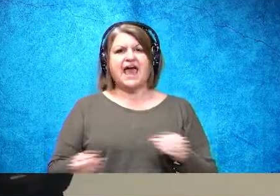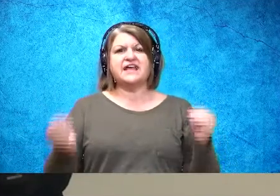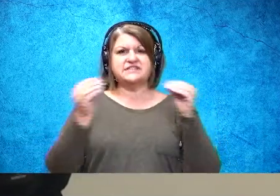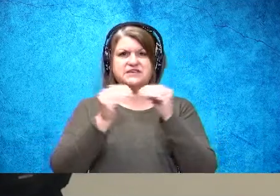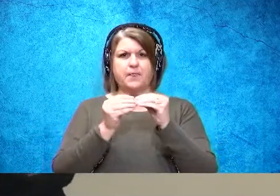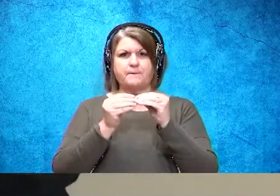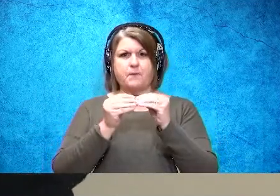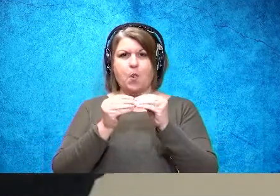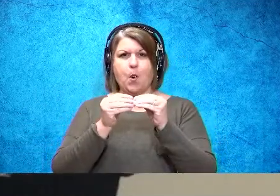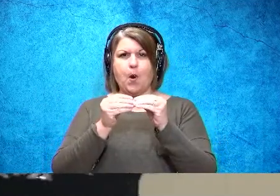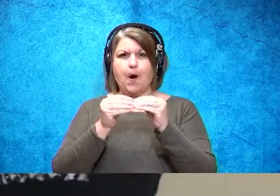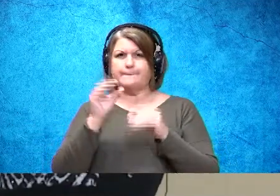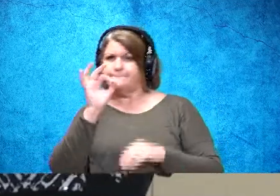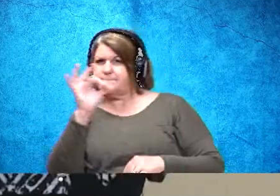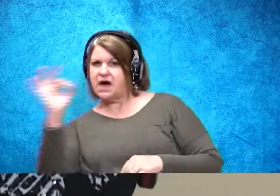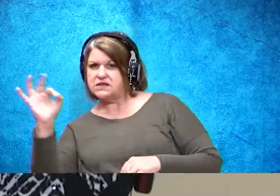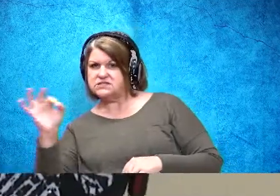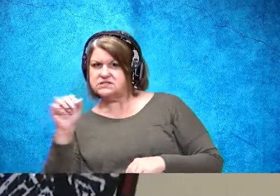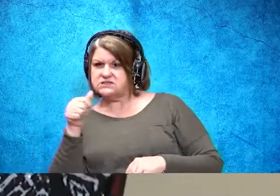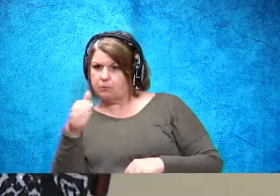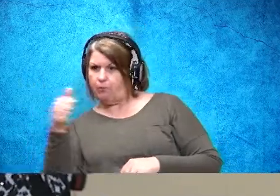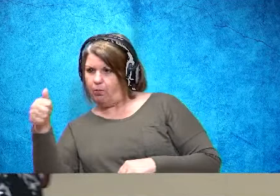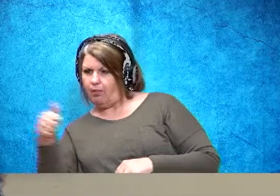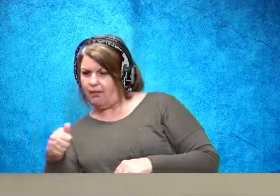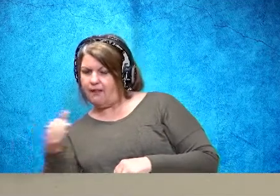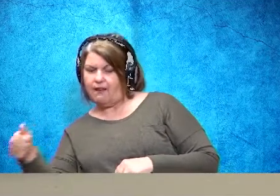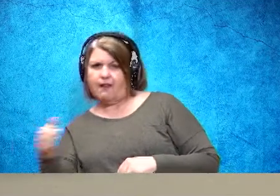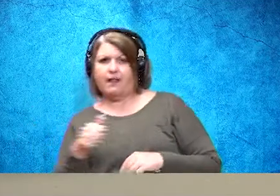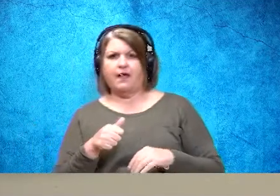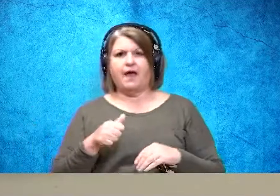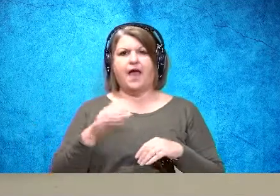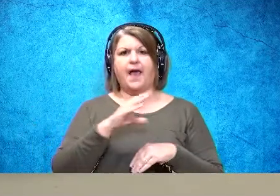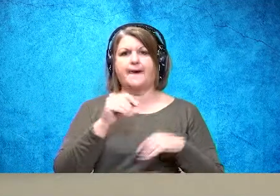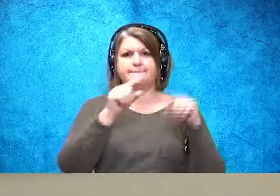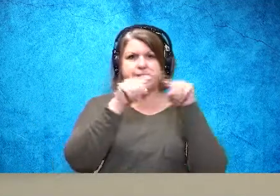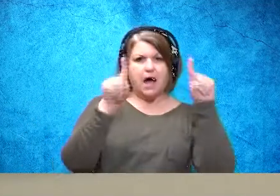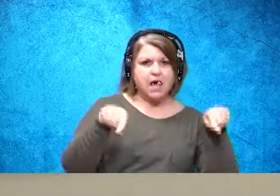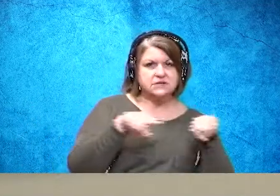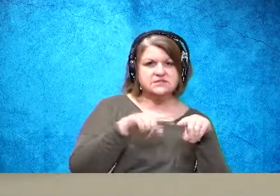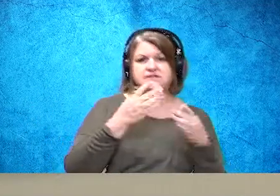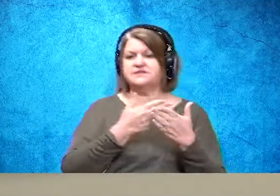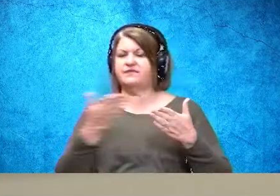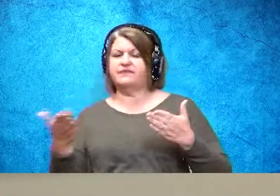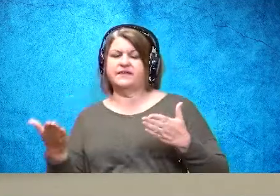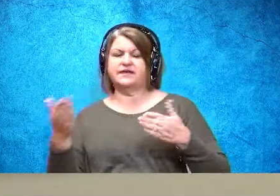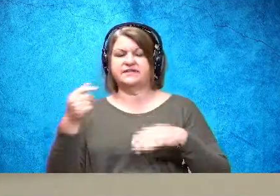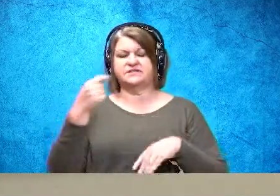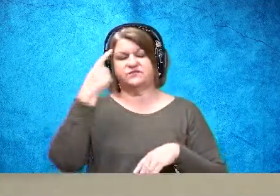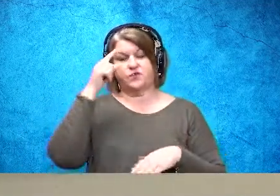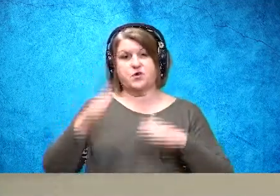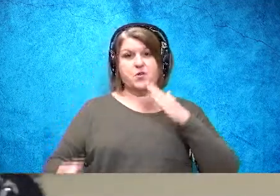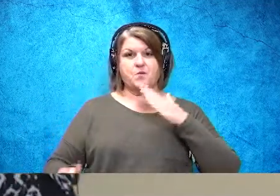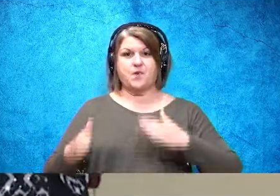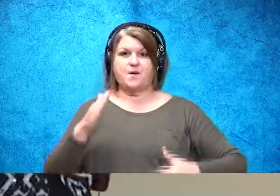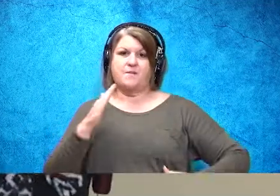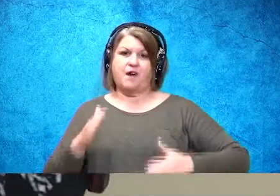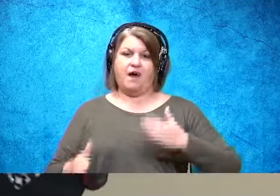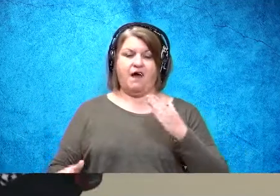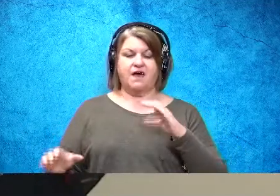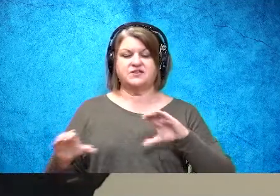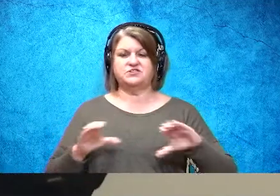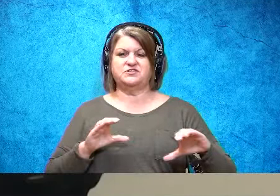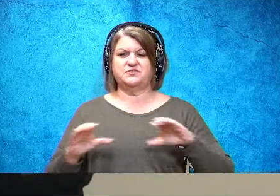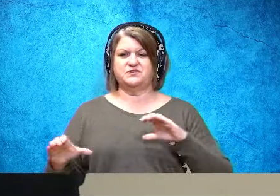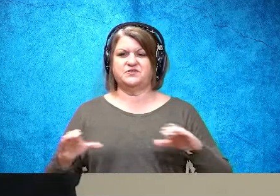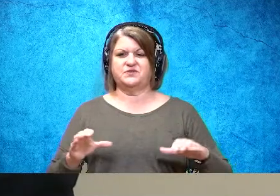and boxes and different things for your robot to do. You could use ovals, semicircles. Oh, I